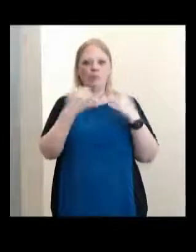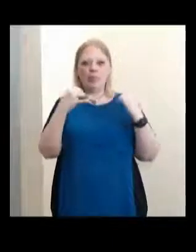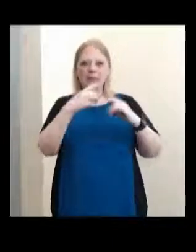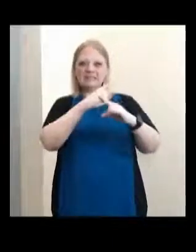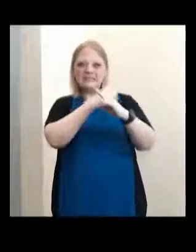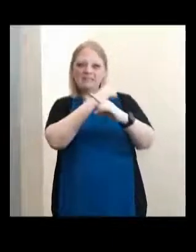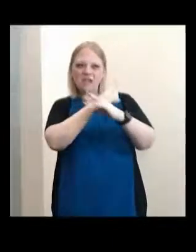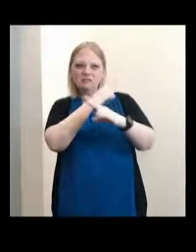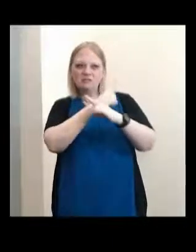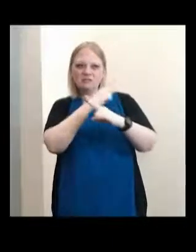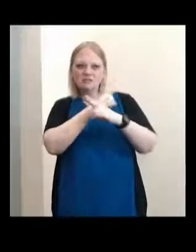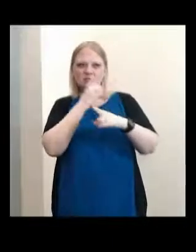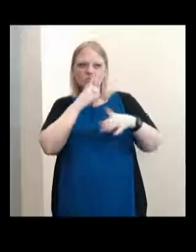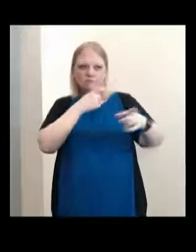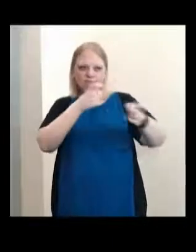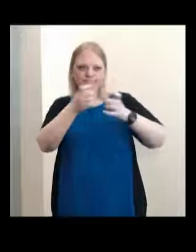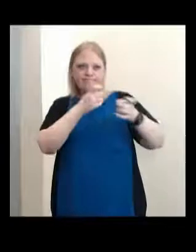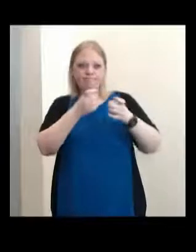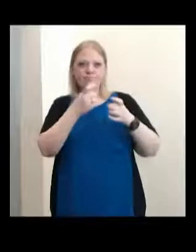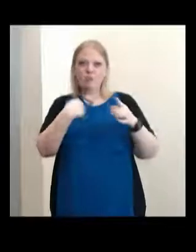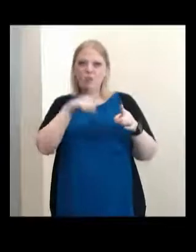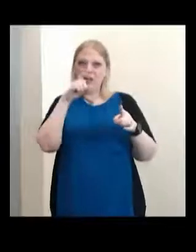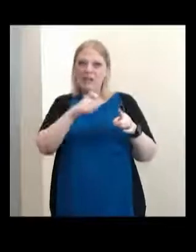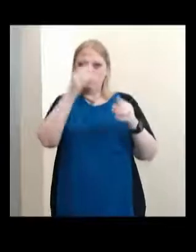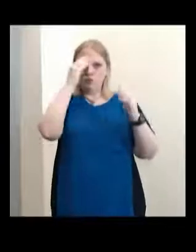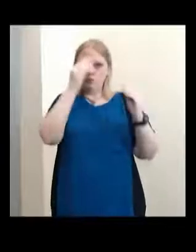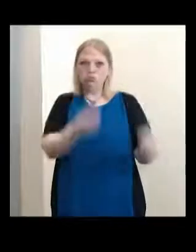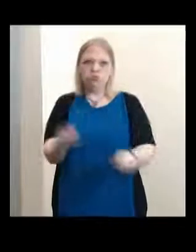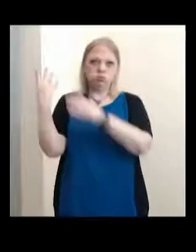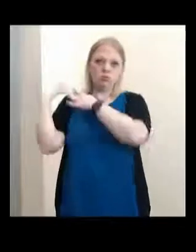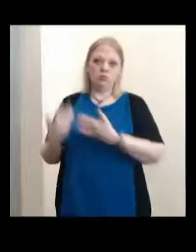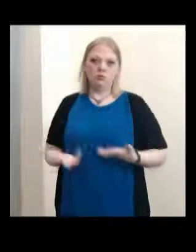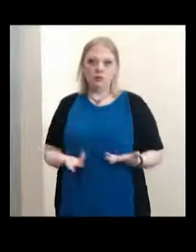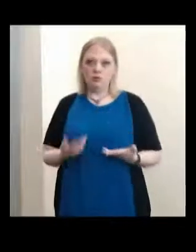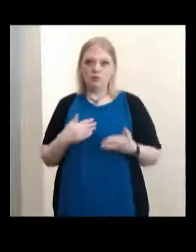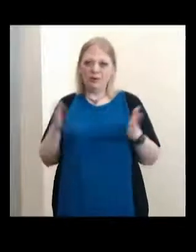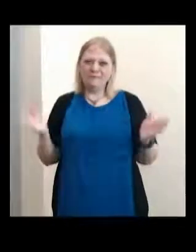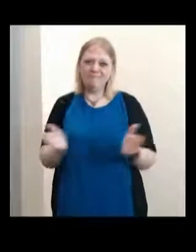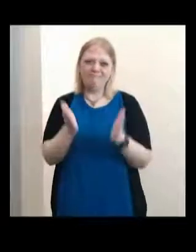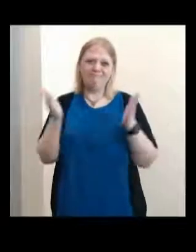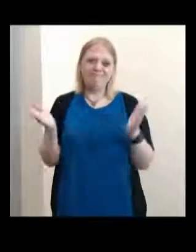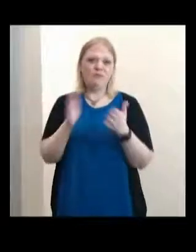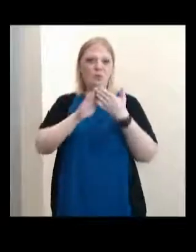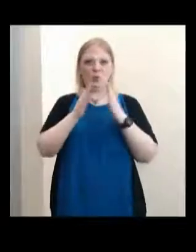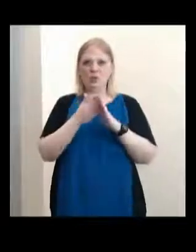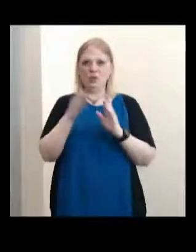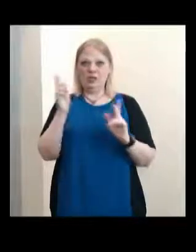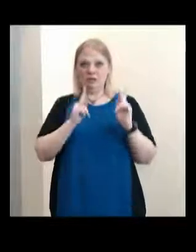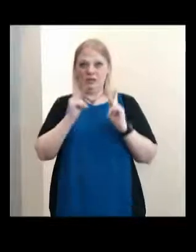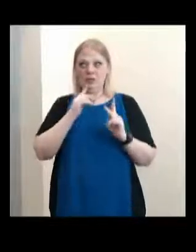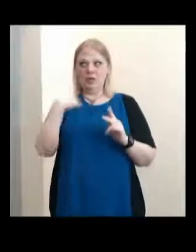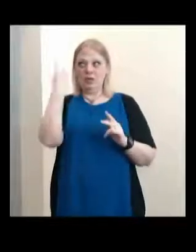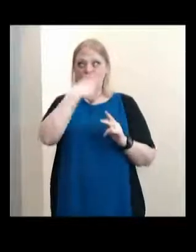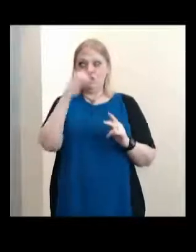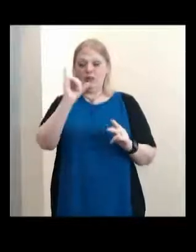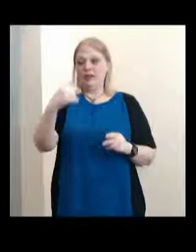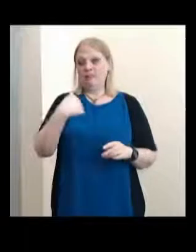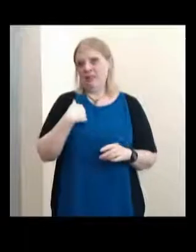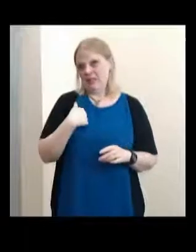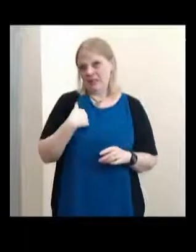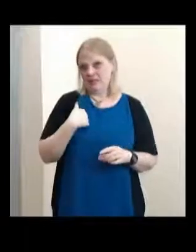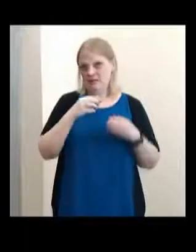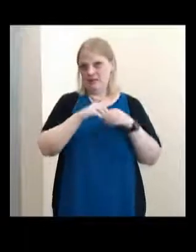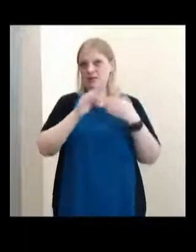control. We need to put this behind us. So I urge the community and people who look like me